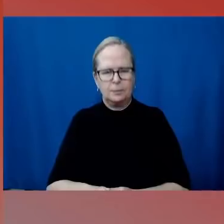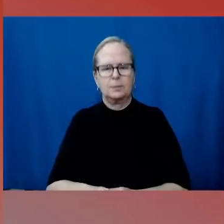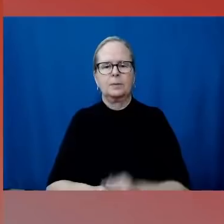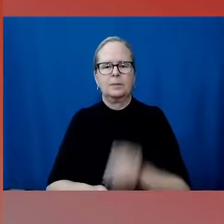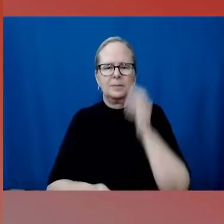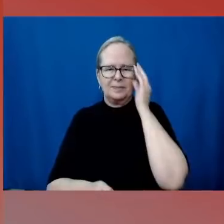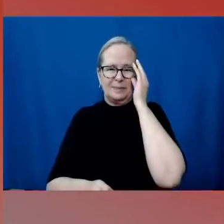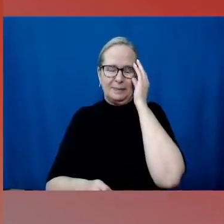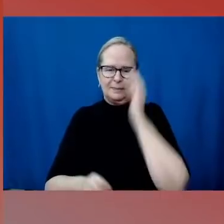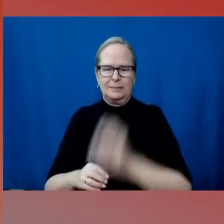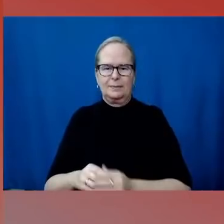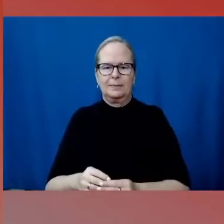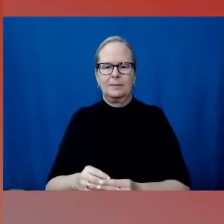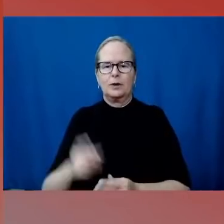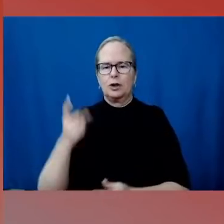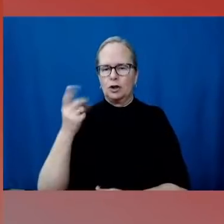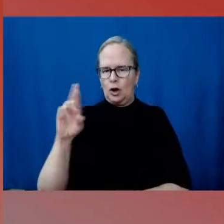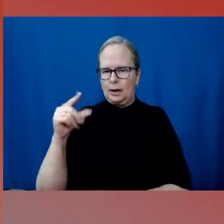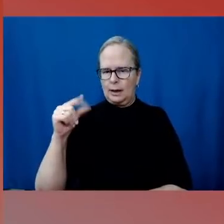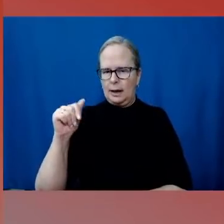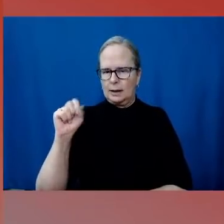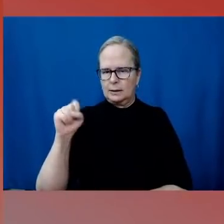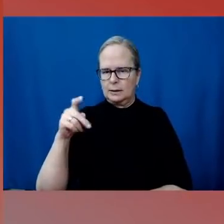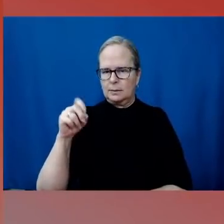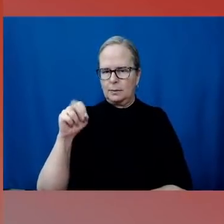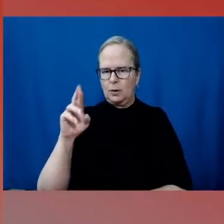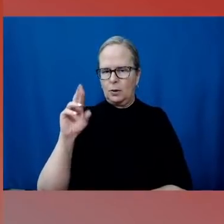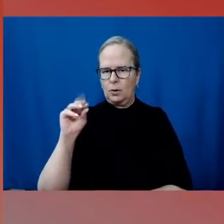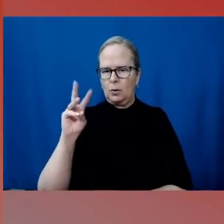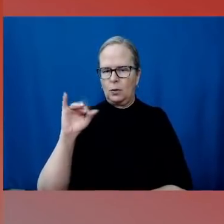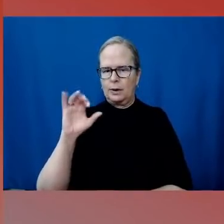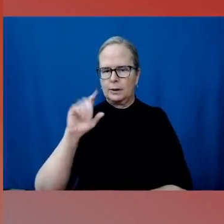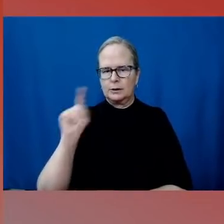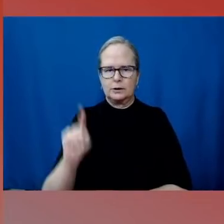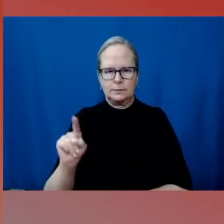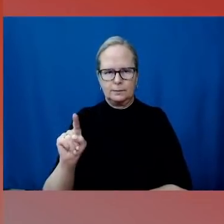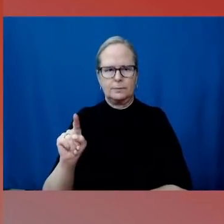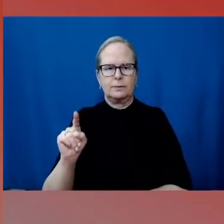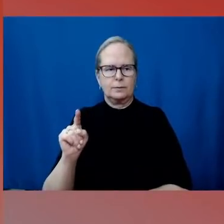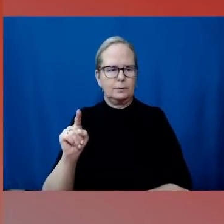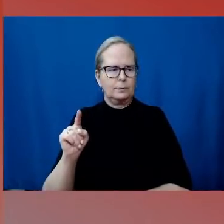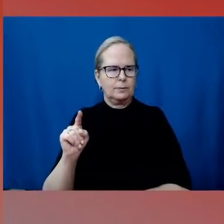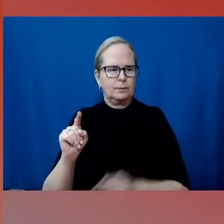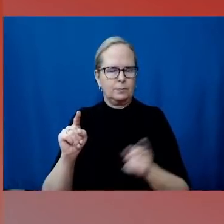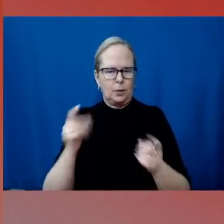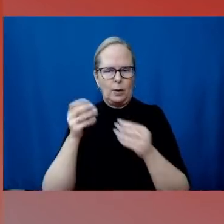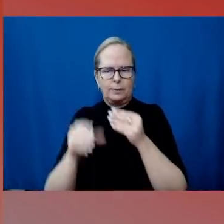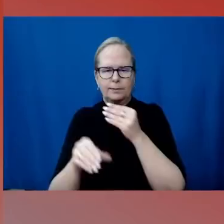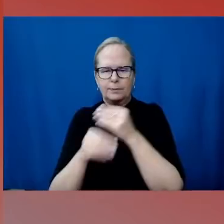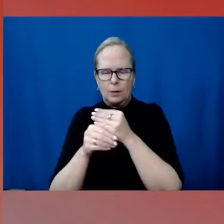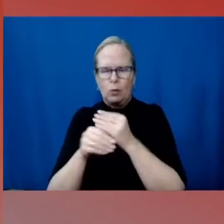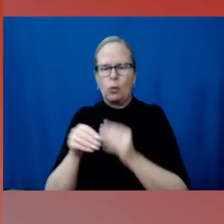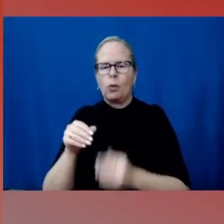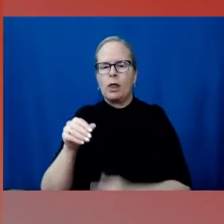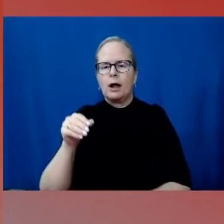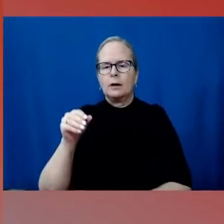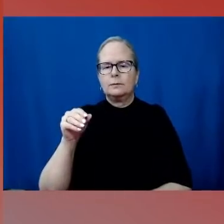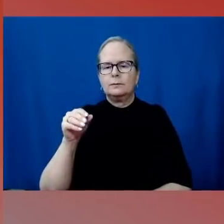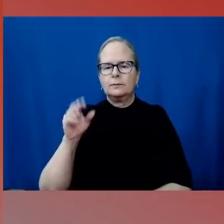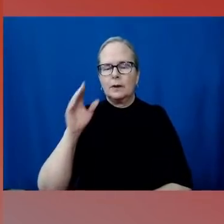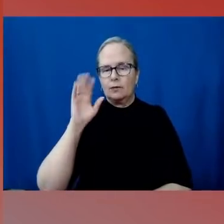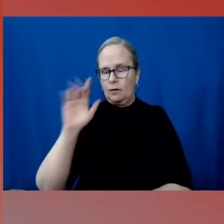Dr. Gasparovich, you can add some more. Yeah, add. On endemicity, so about flu being